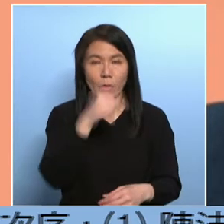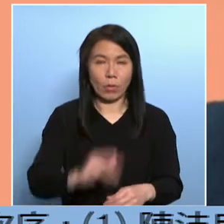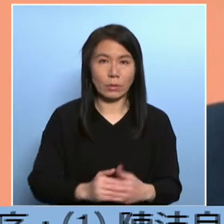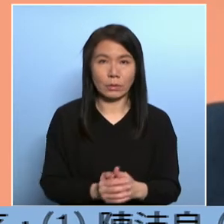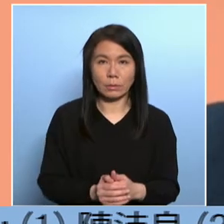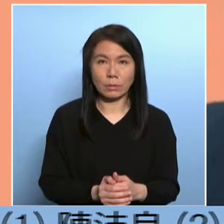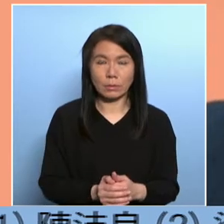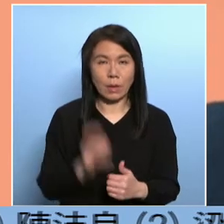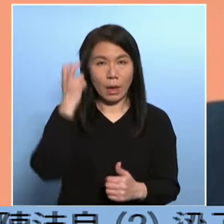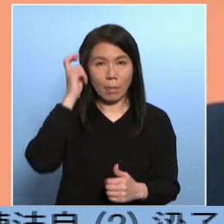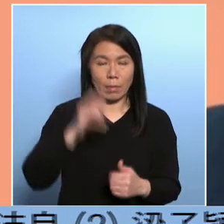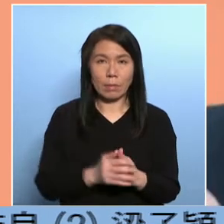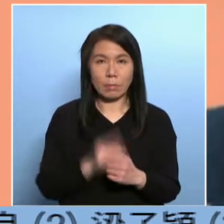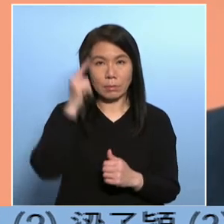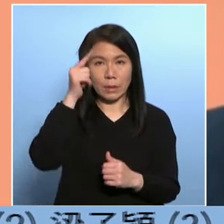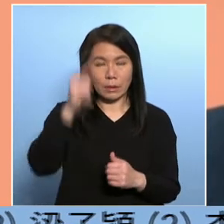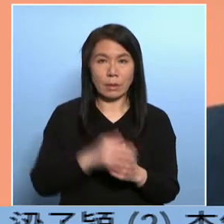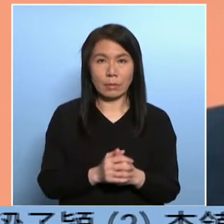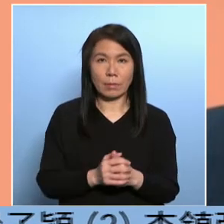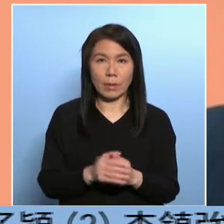and ports to ramp up